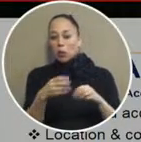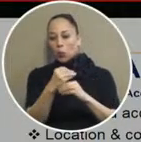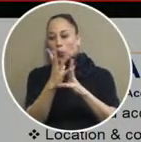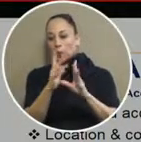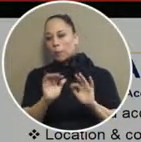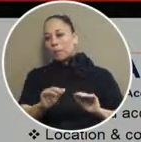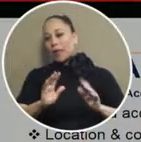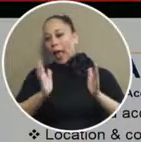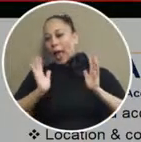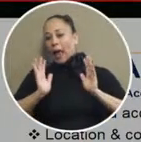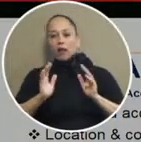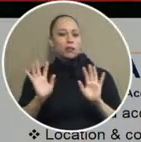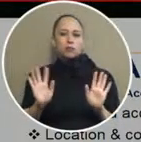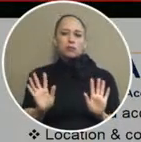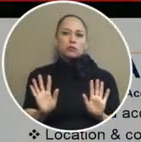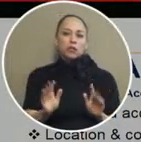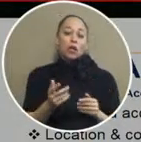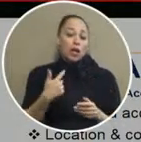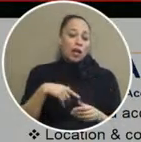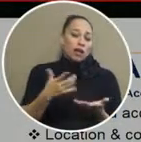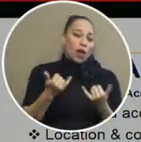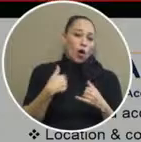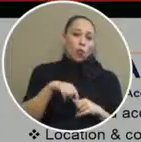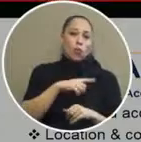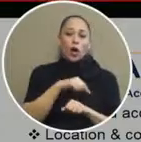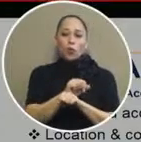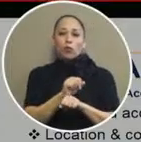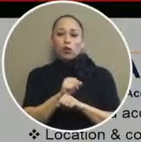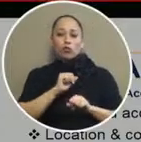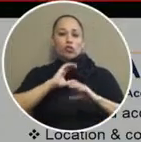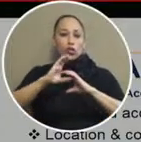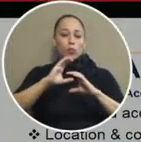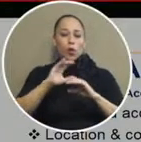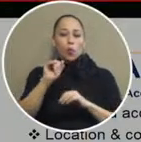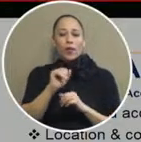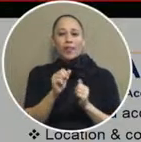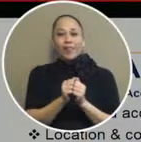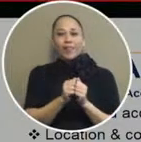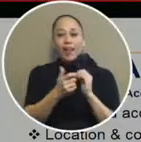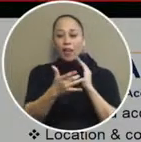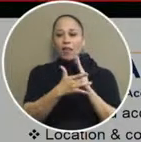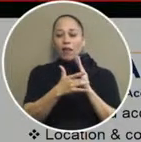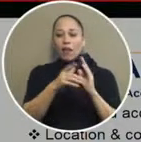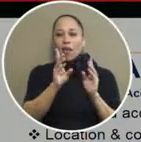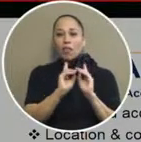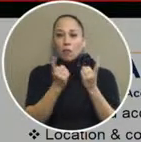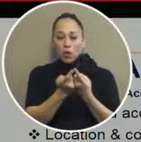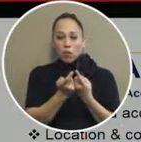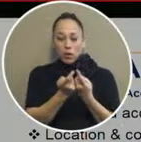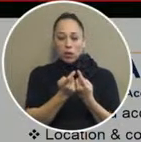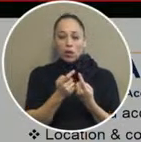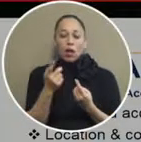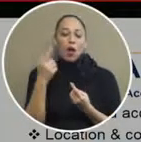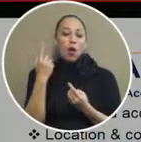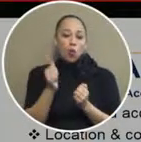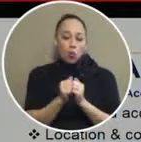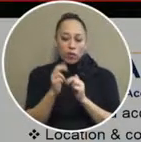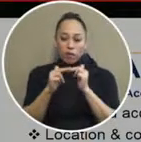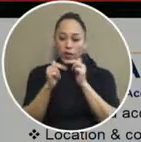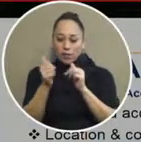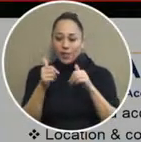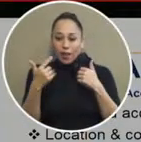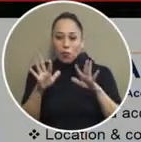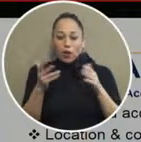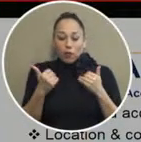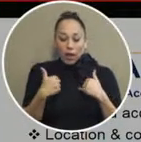we have really been working and trying to communicate with our IT department to see not only what facilities exist and